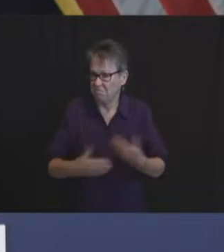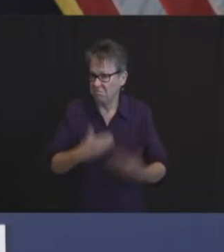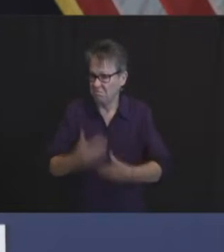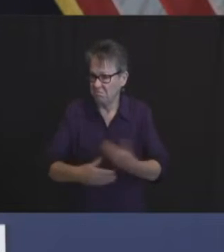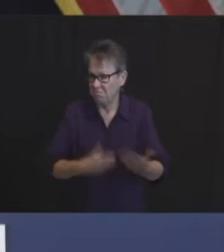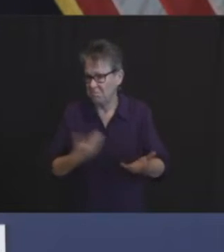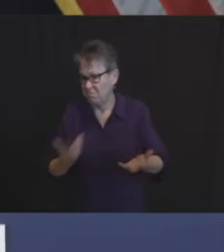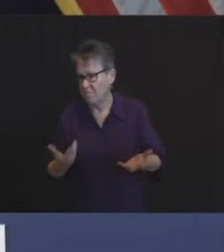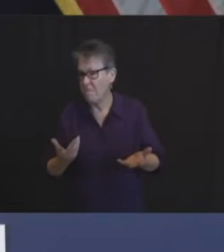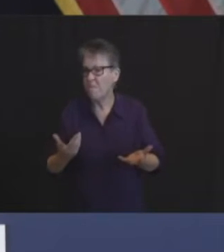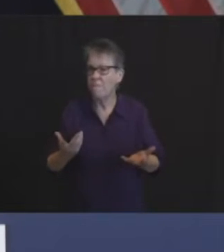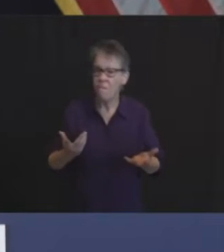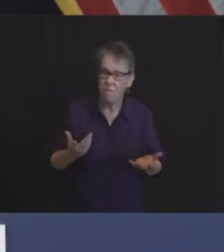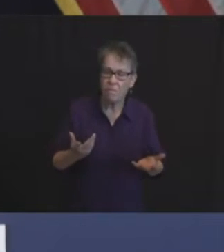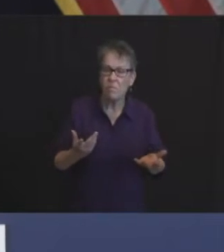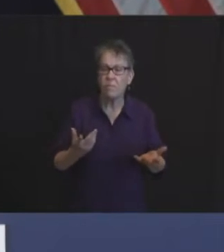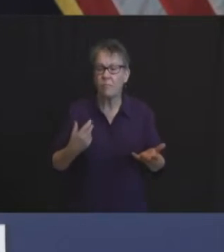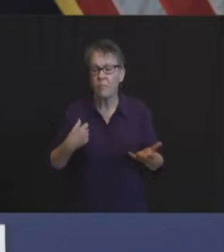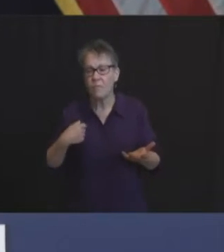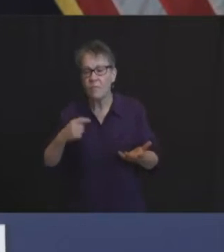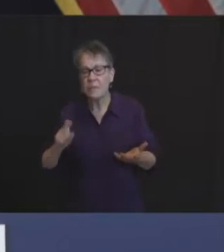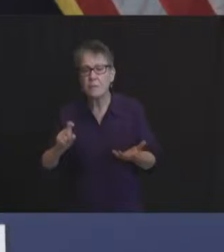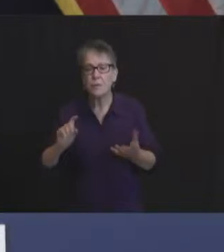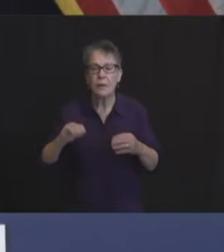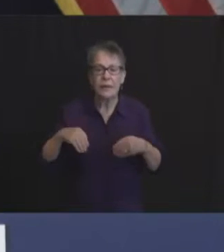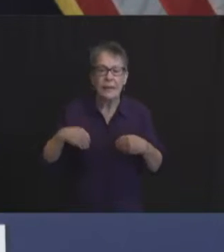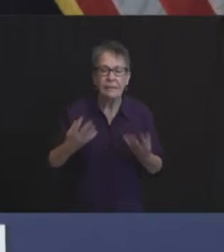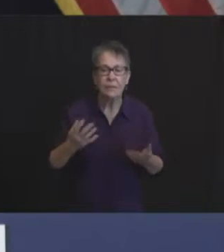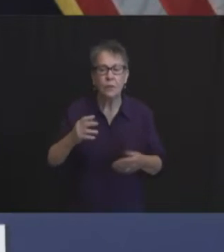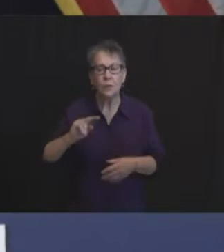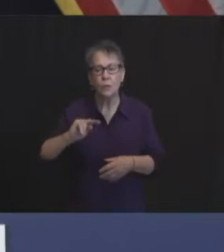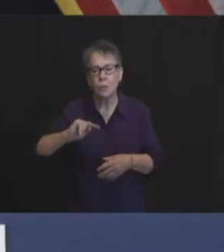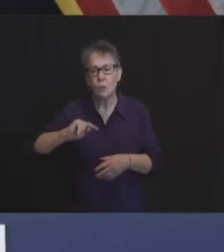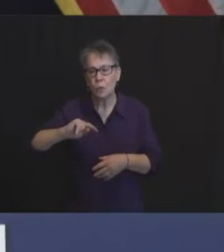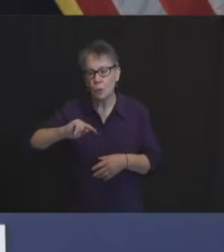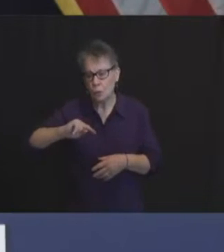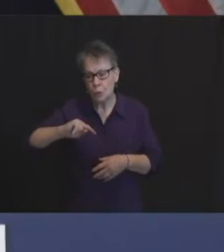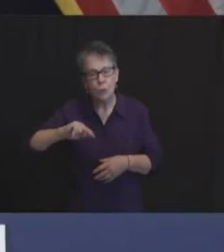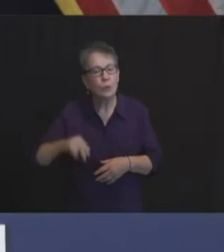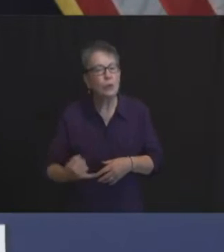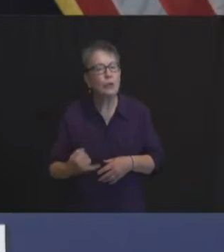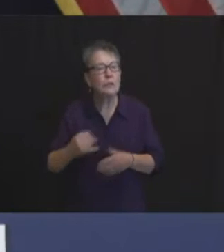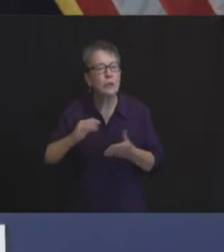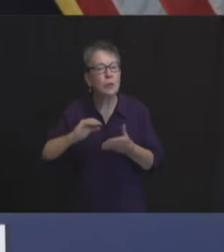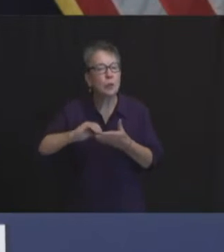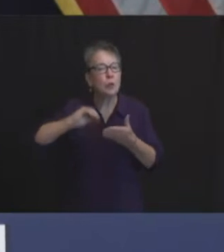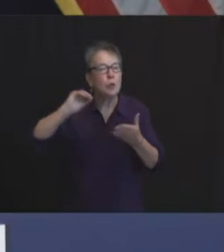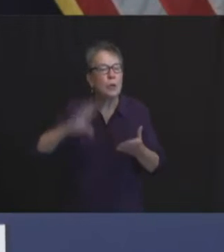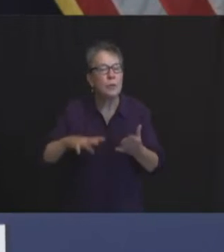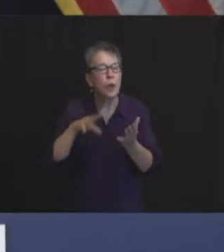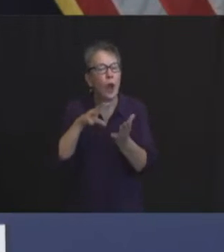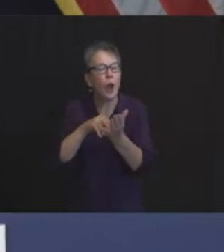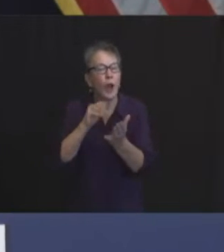Student Learning Assessment. If there is a change with the incoming administration, we will weigh all of our options at that time. That's